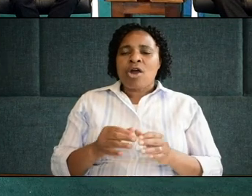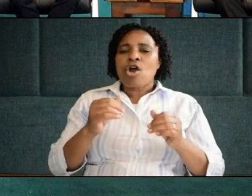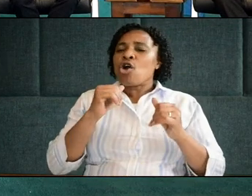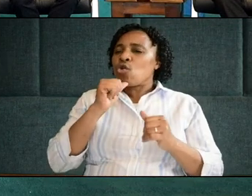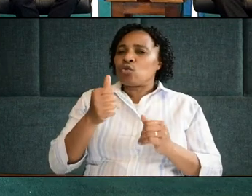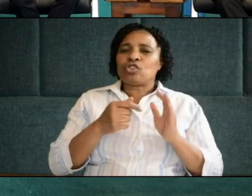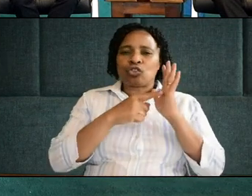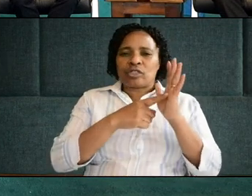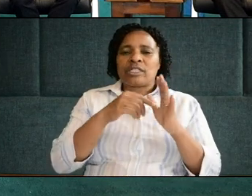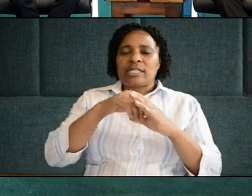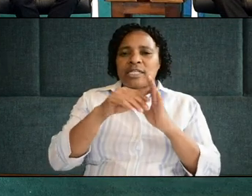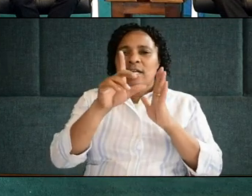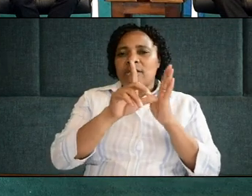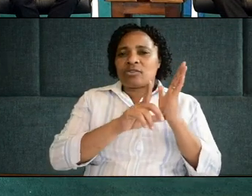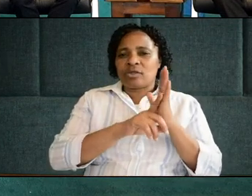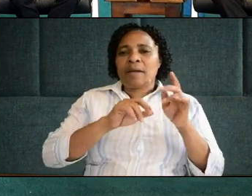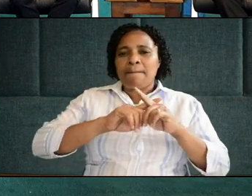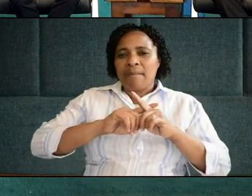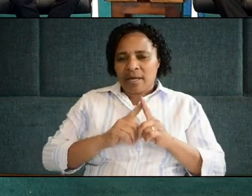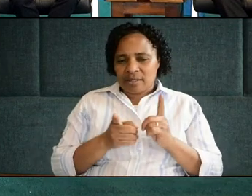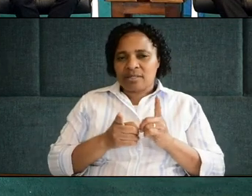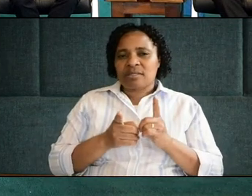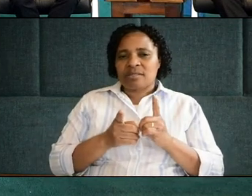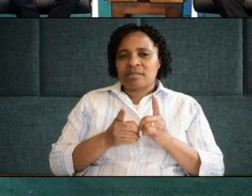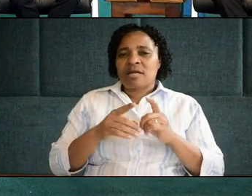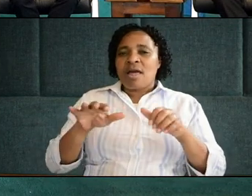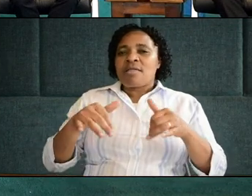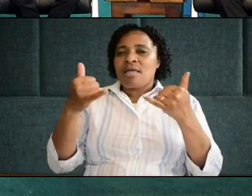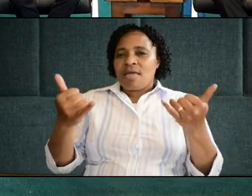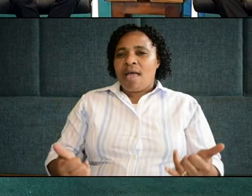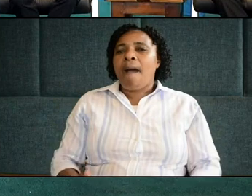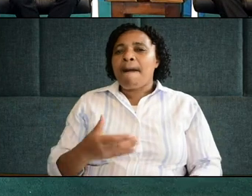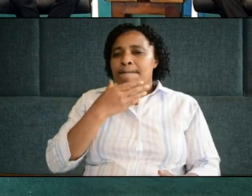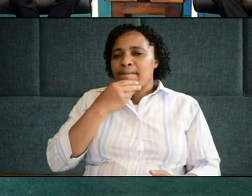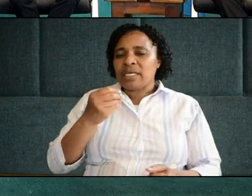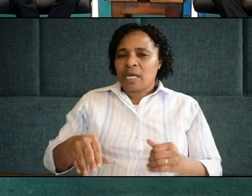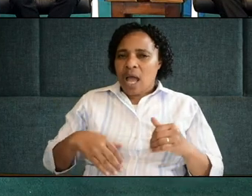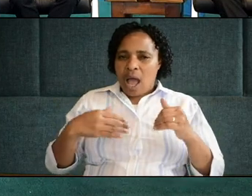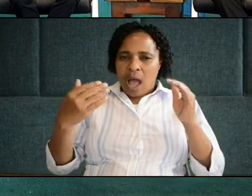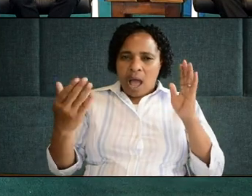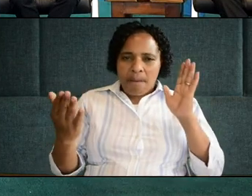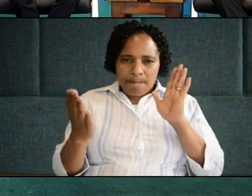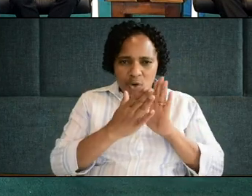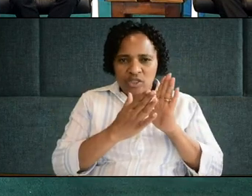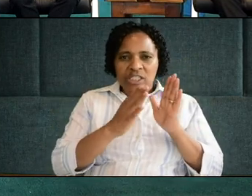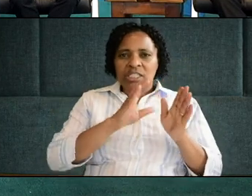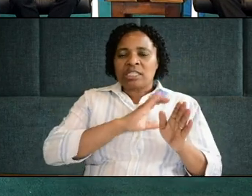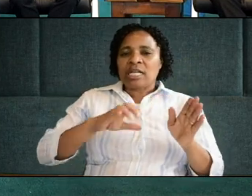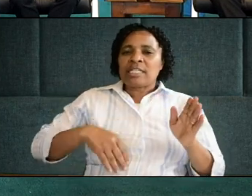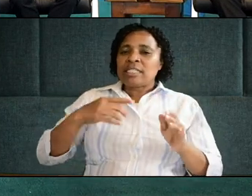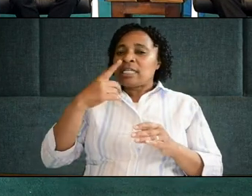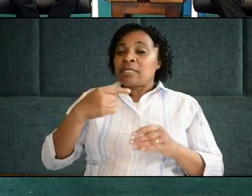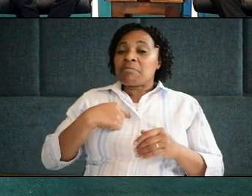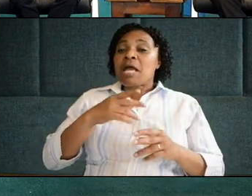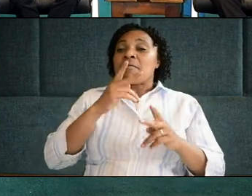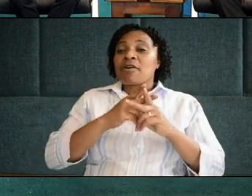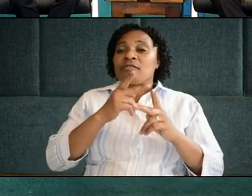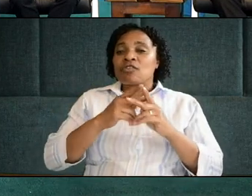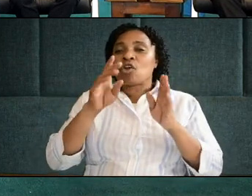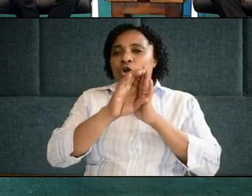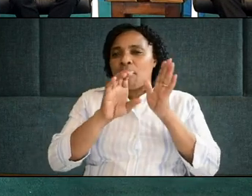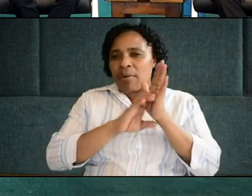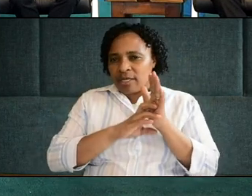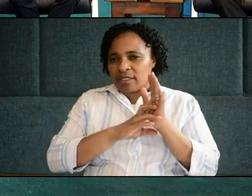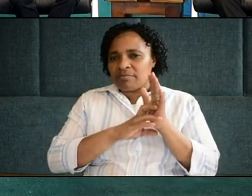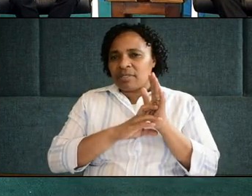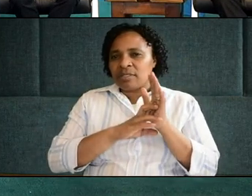in this lesson, but the young man approached Christ and told him, I have kept the commandments from my youth